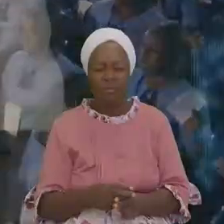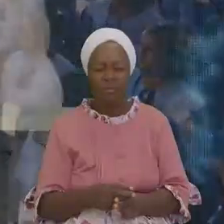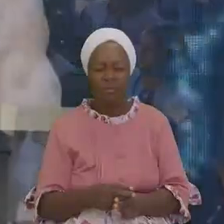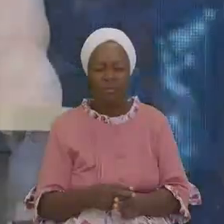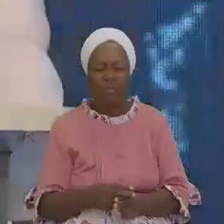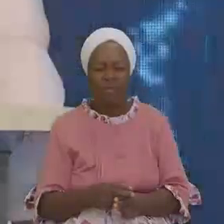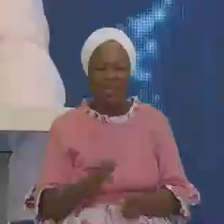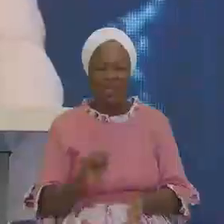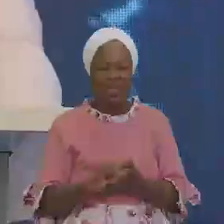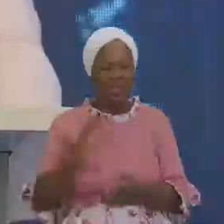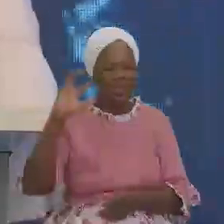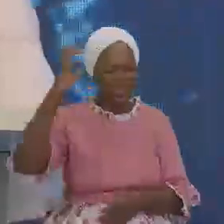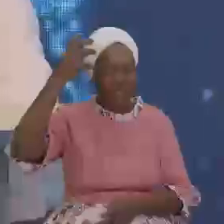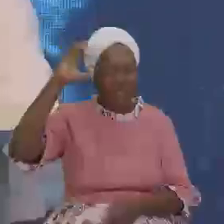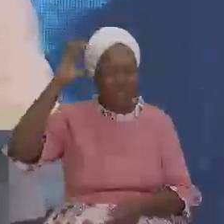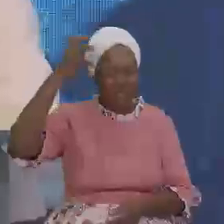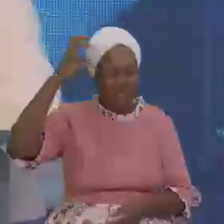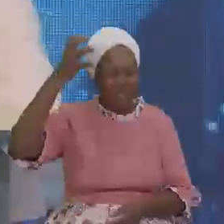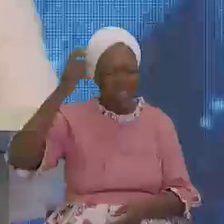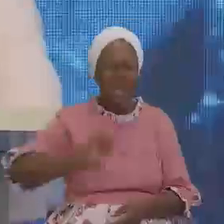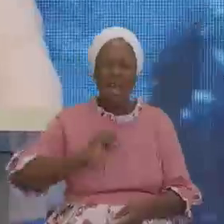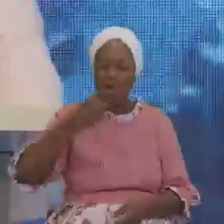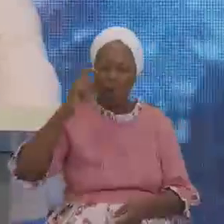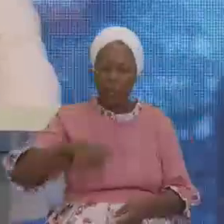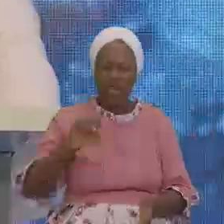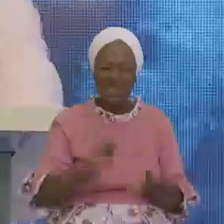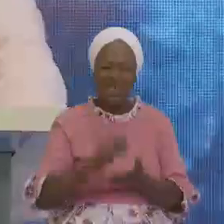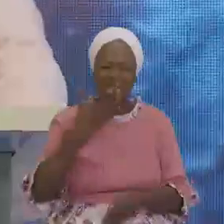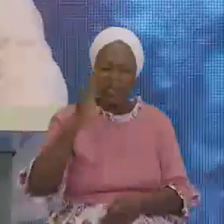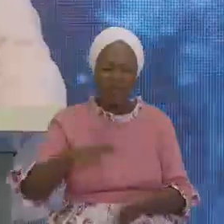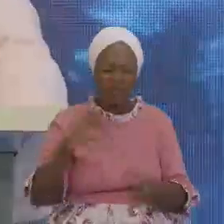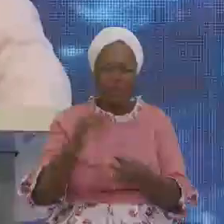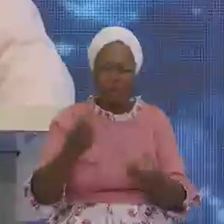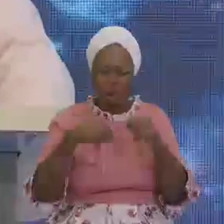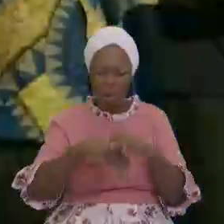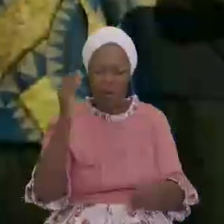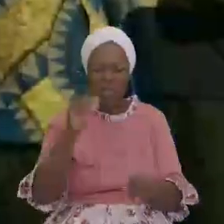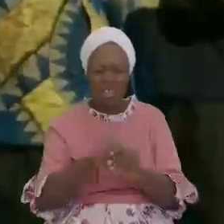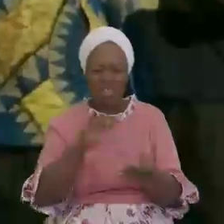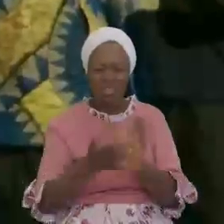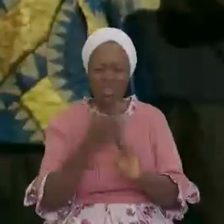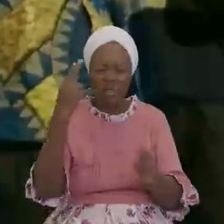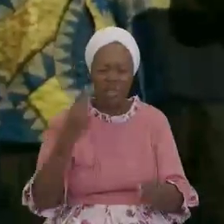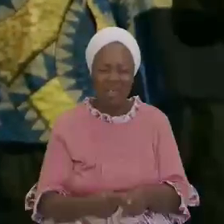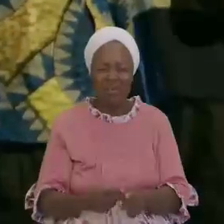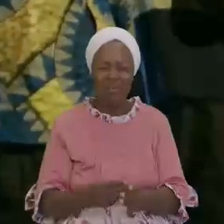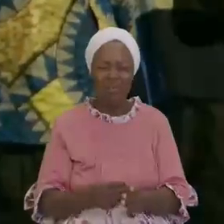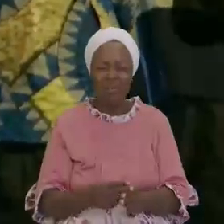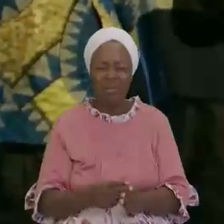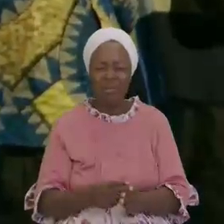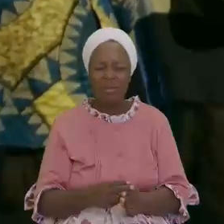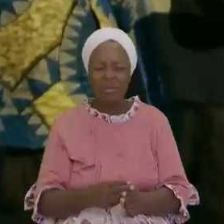Insanity and madness, I command that evil spirit, come out in Jesus' name.